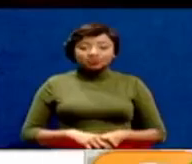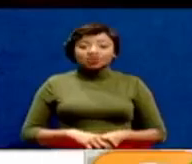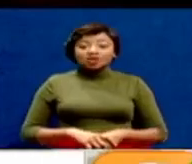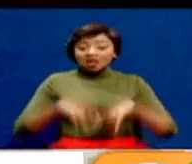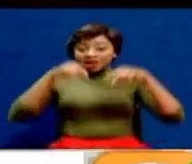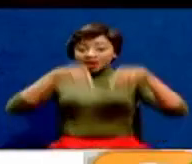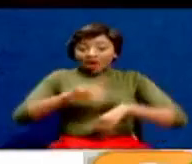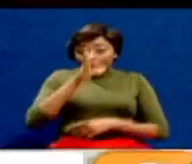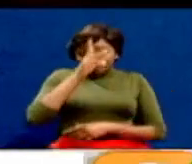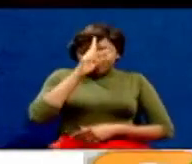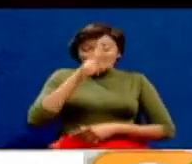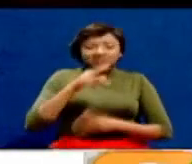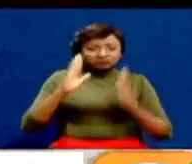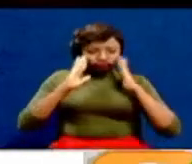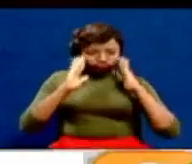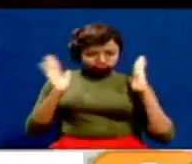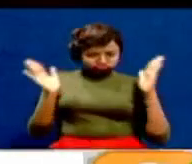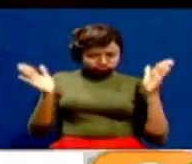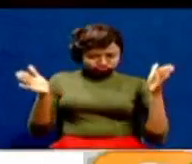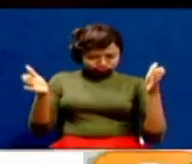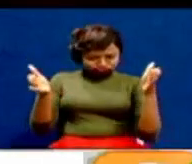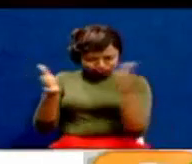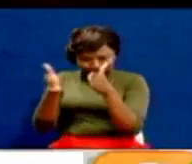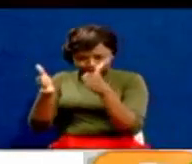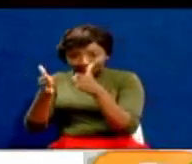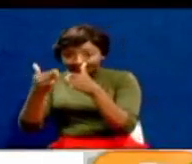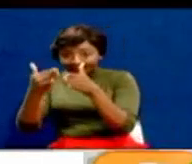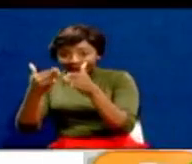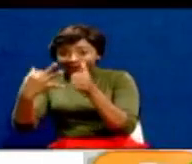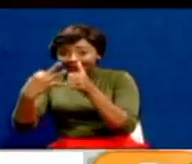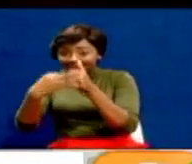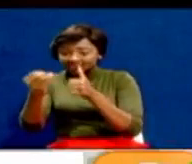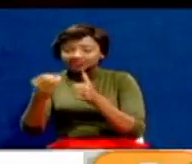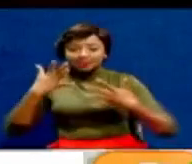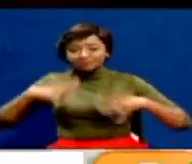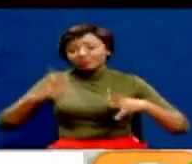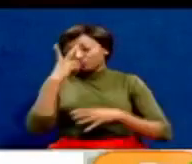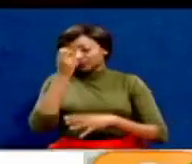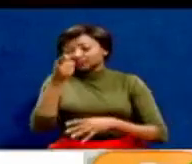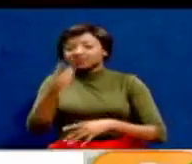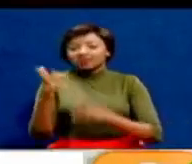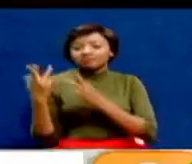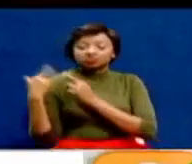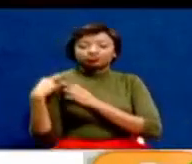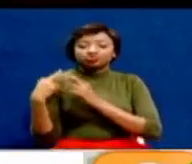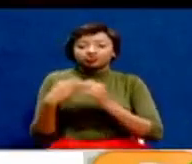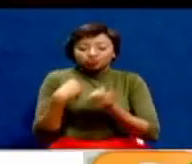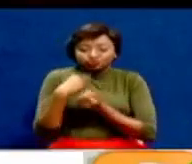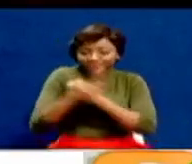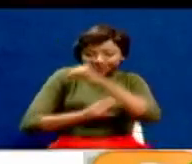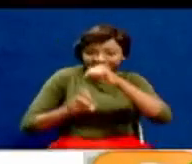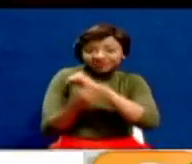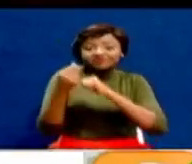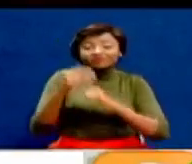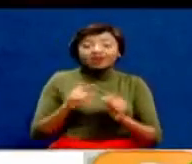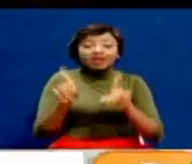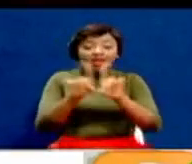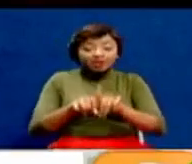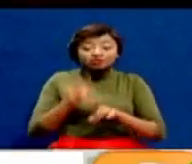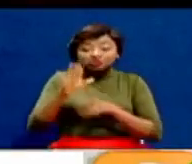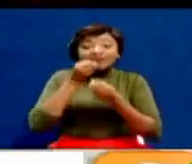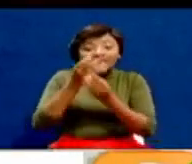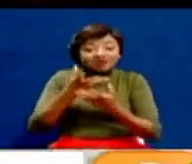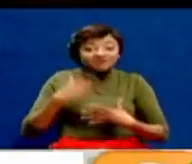Detectives have now narrowed down to 80 suspects over the multi-million shilling scam. And as Hassan Mugambi